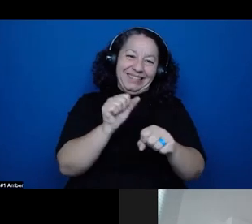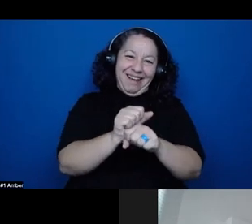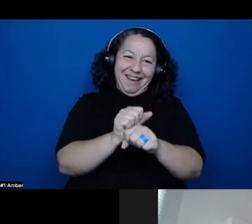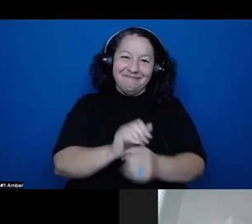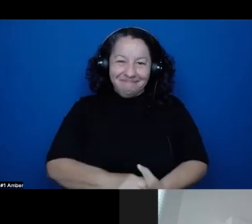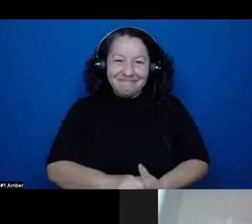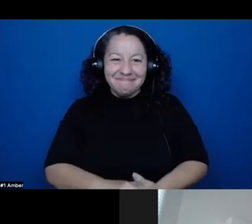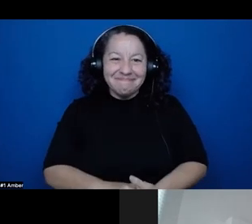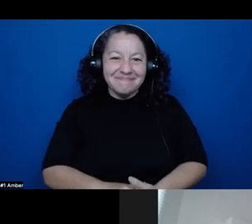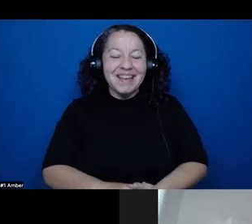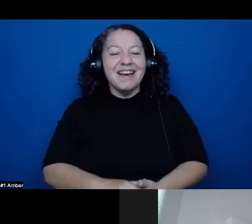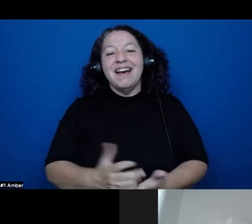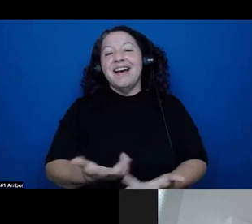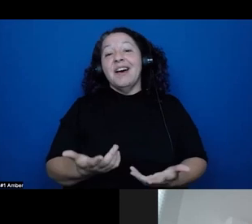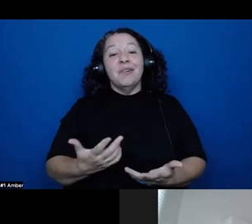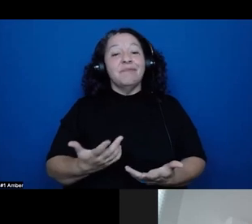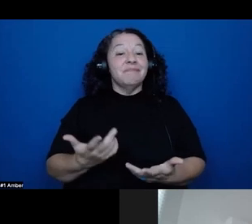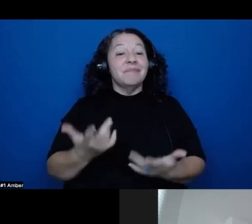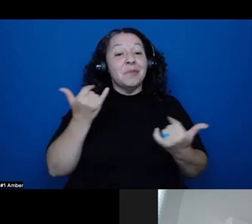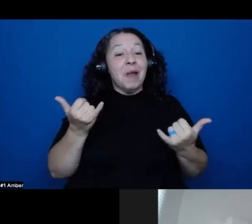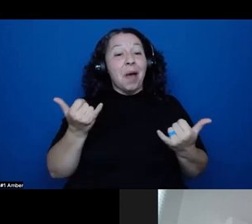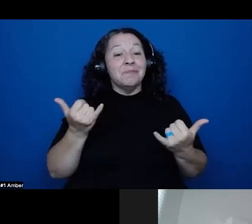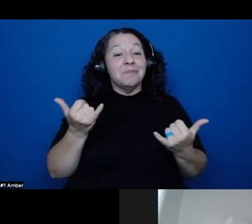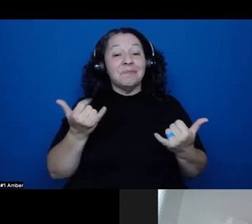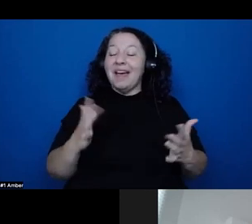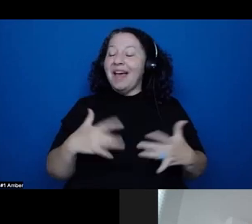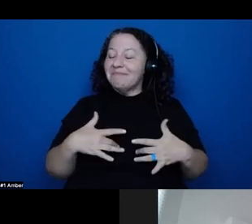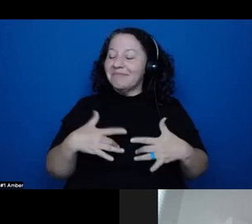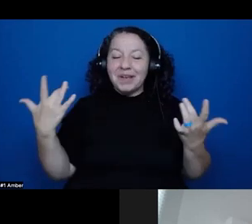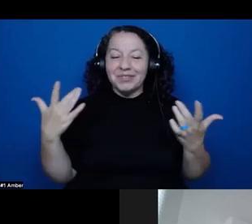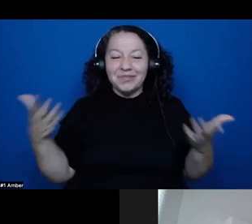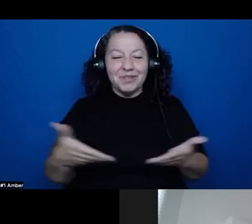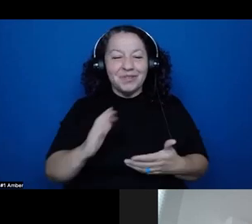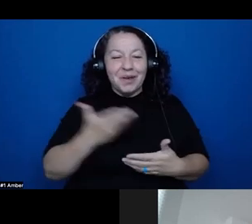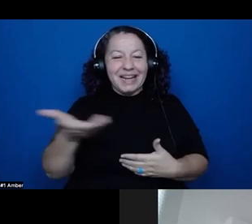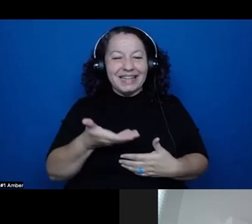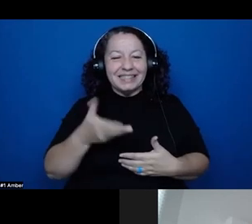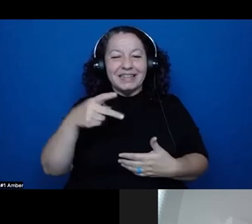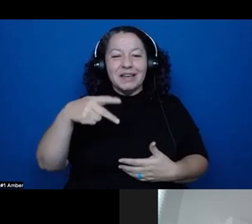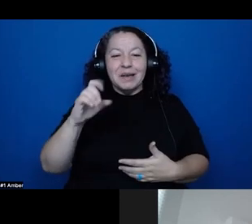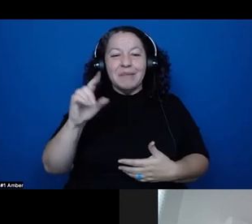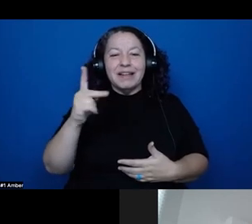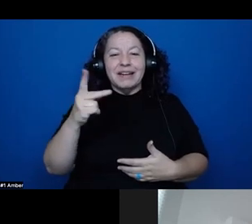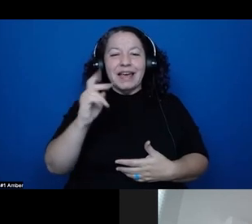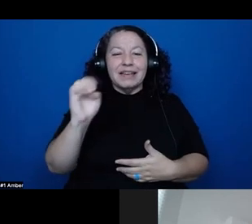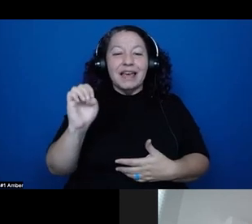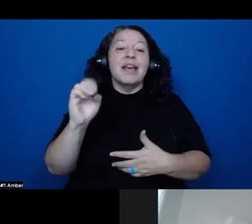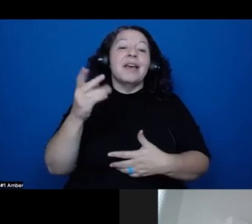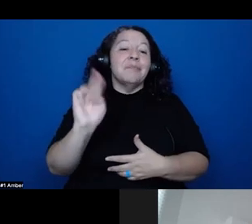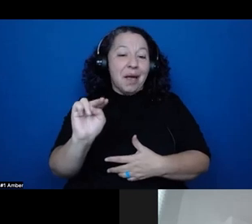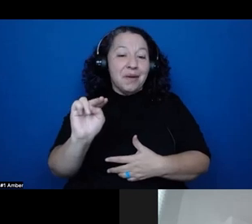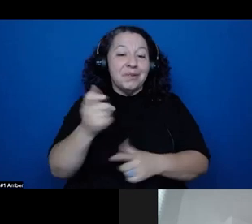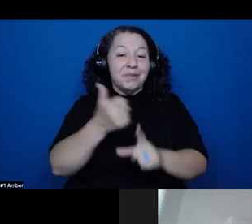I'm thrilled to introduce our guest today, Pelenakeke Brown. Brown is an